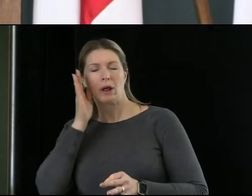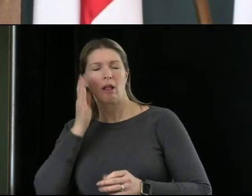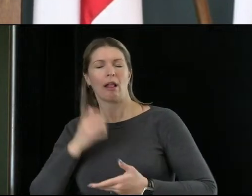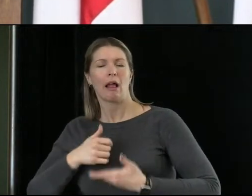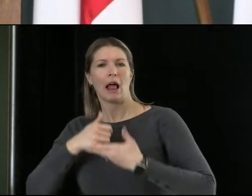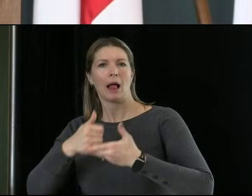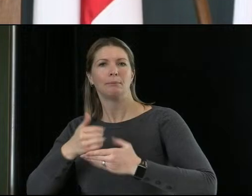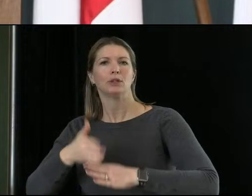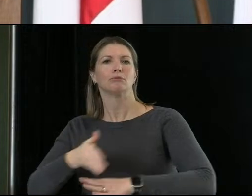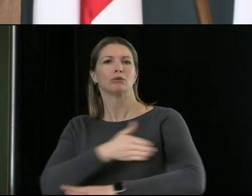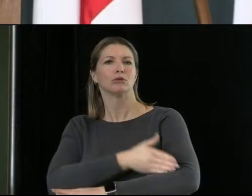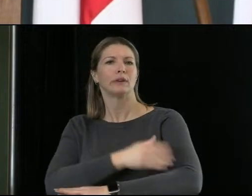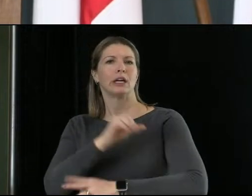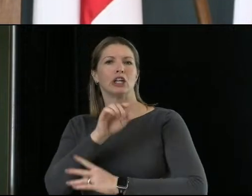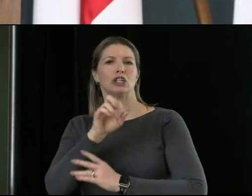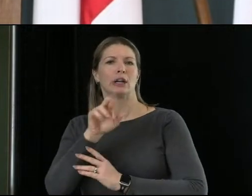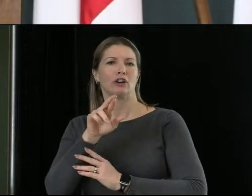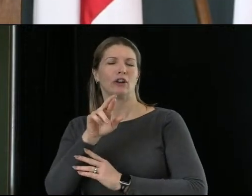violence.